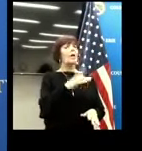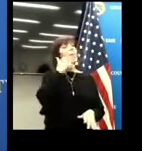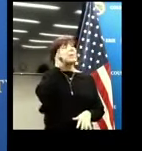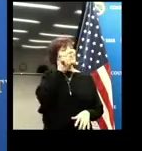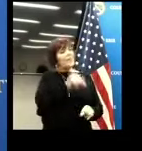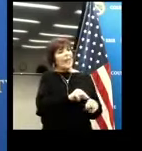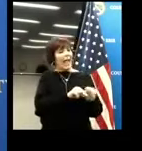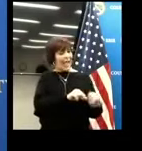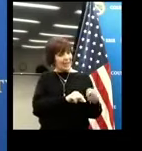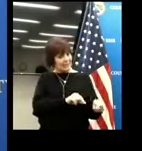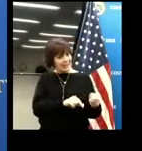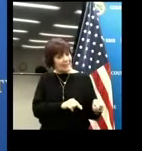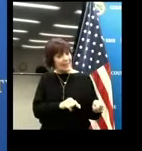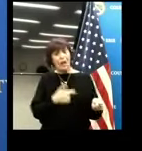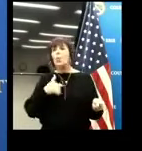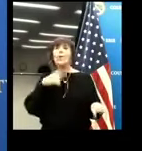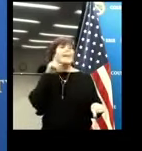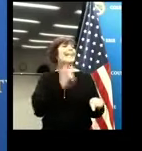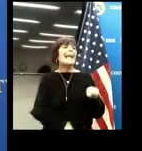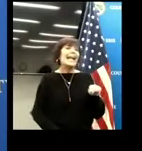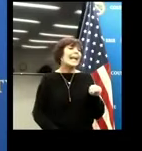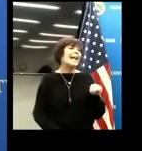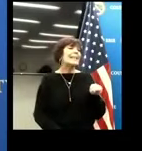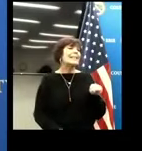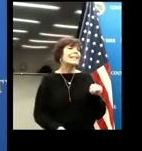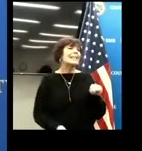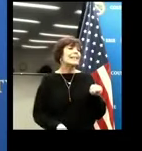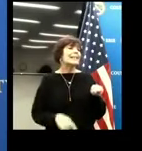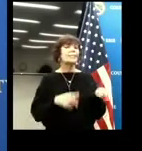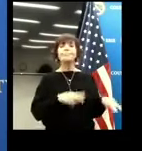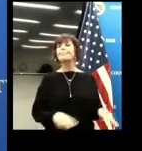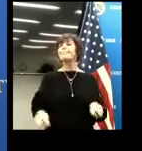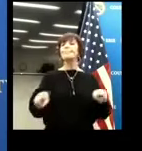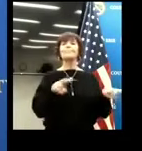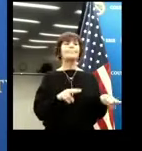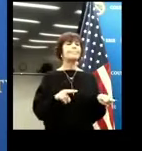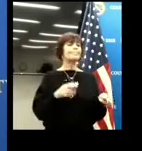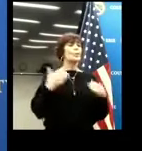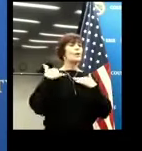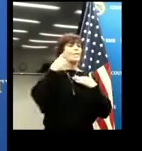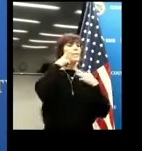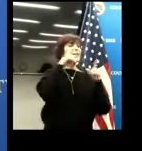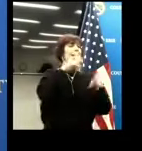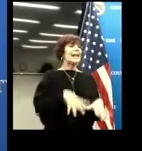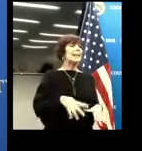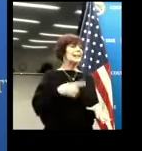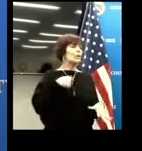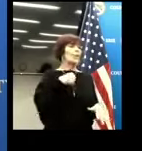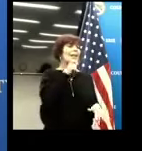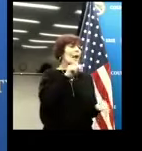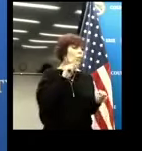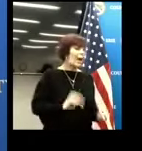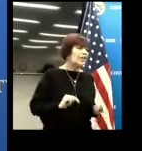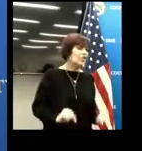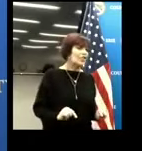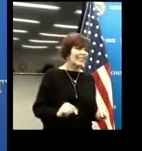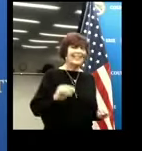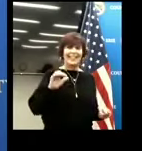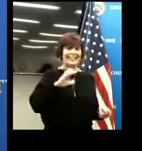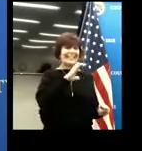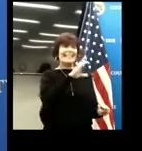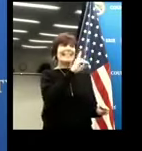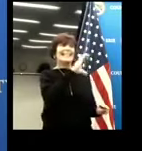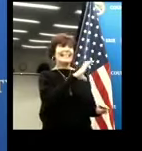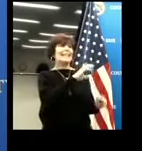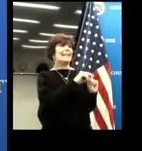issues associated with it, we cannot oversee and be responsible for tests that we're not watching, that we're not actually